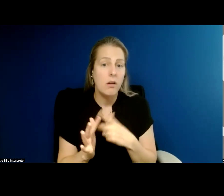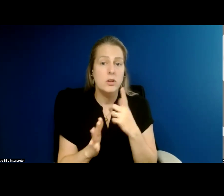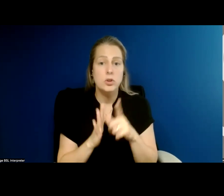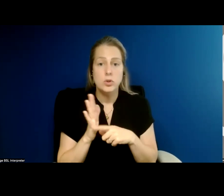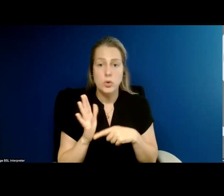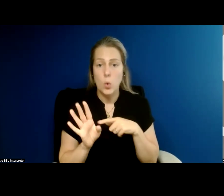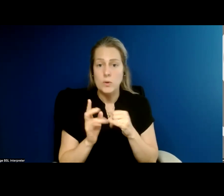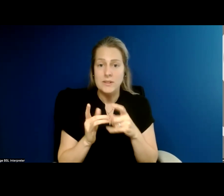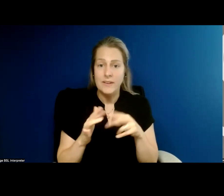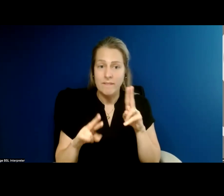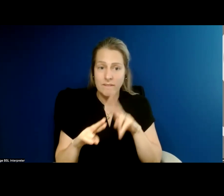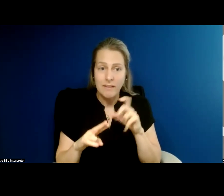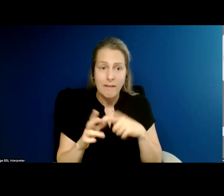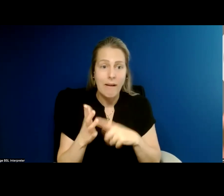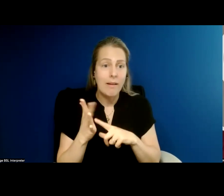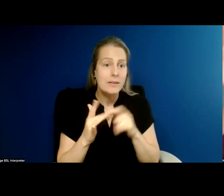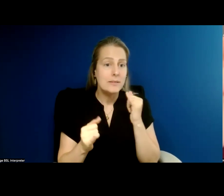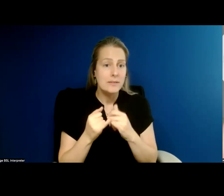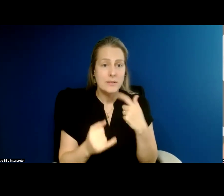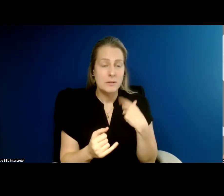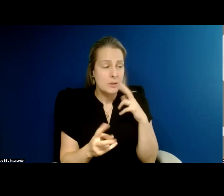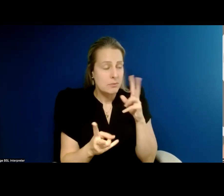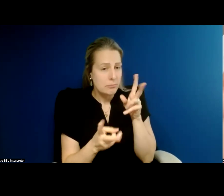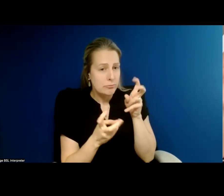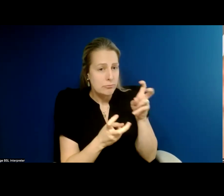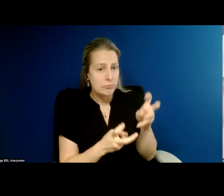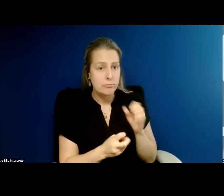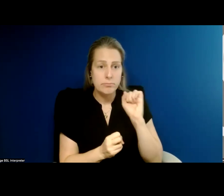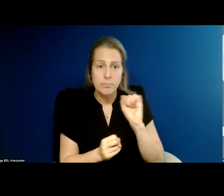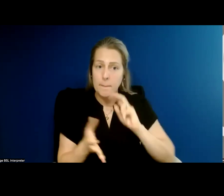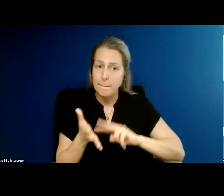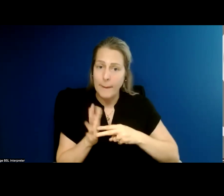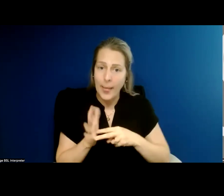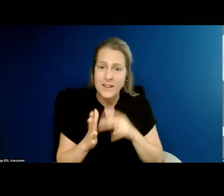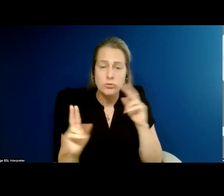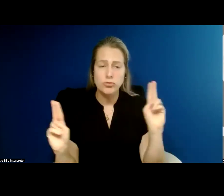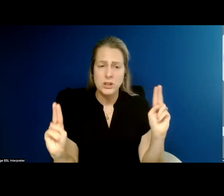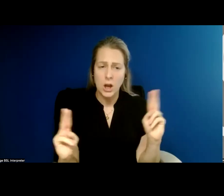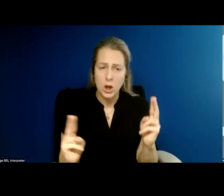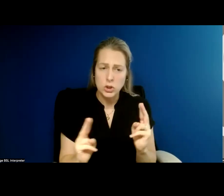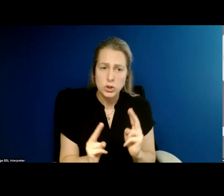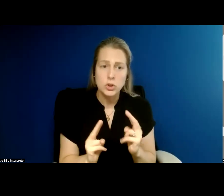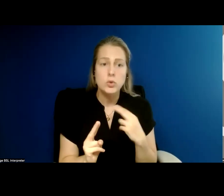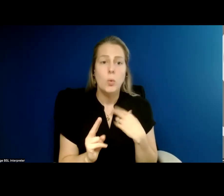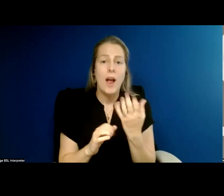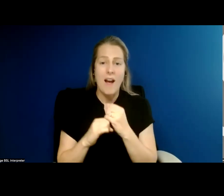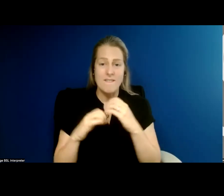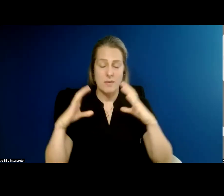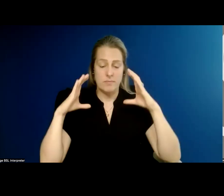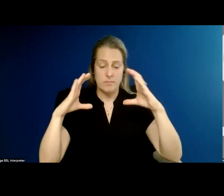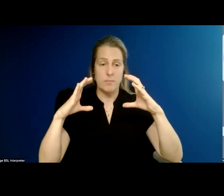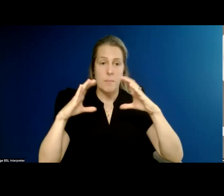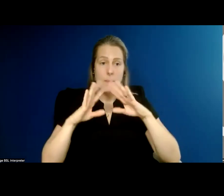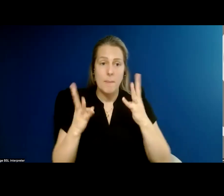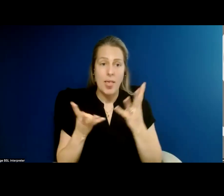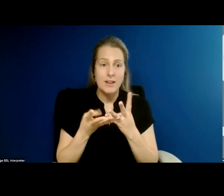degrowth, they are saying it's a planned reduction in consumption or production so that we come back within planetary means with a socially